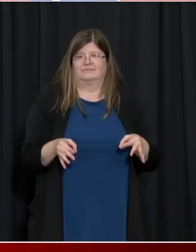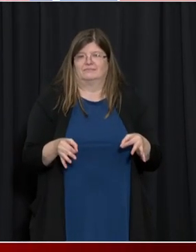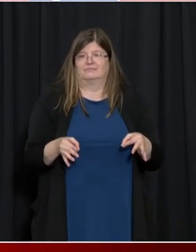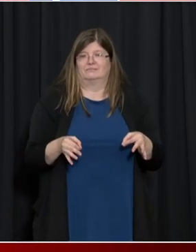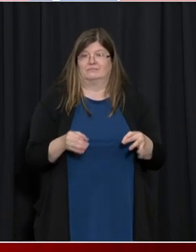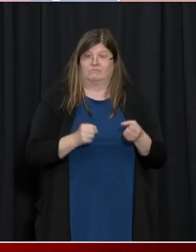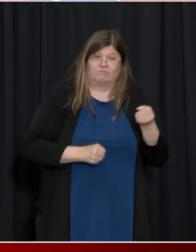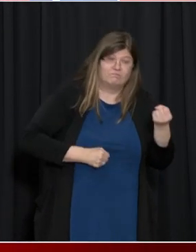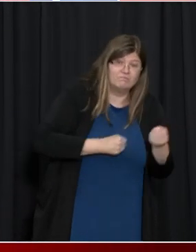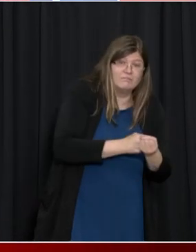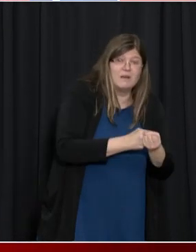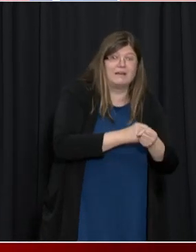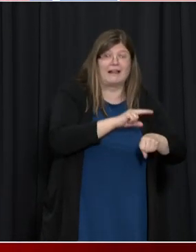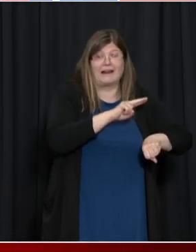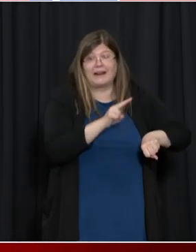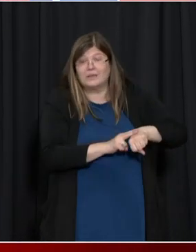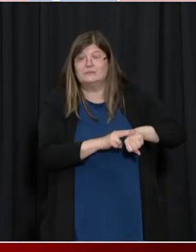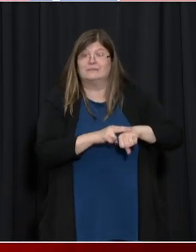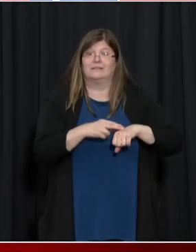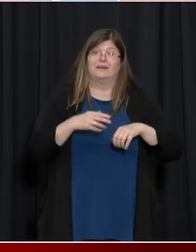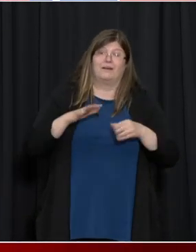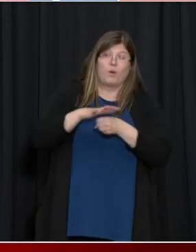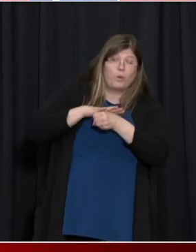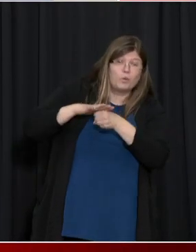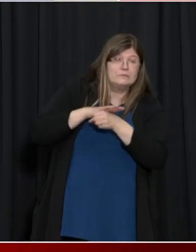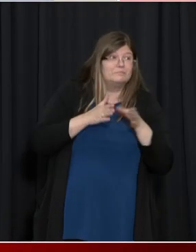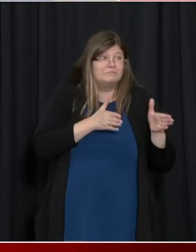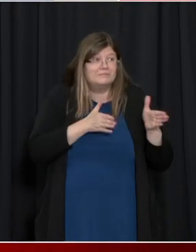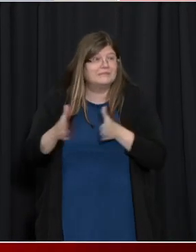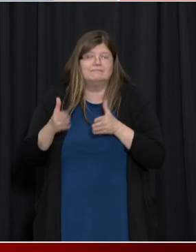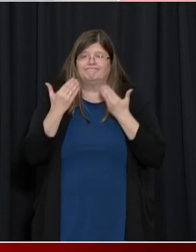regional, and local planning.